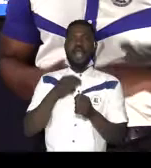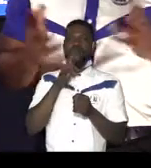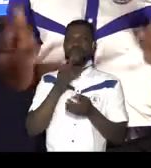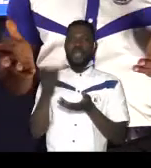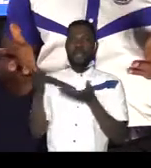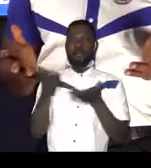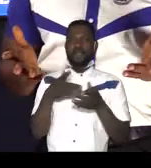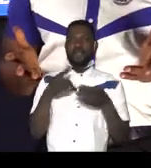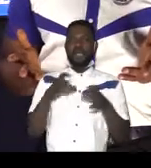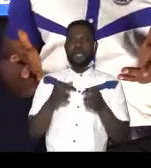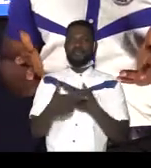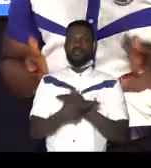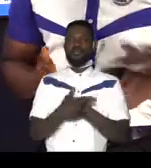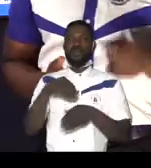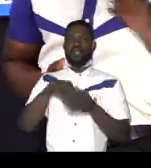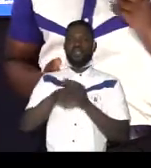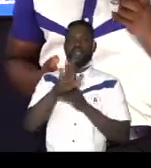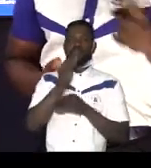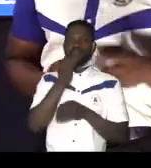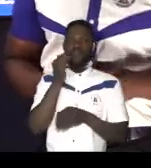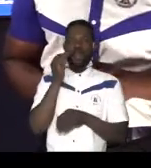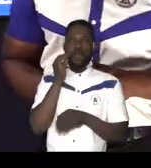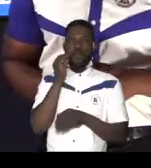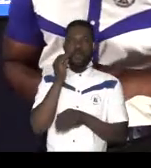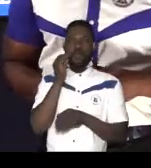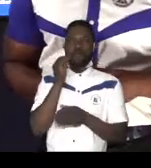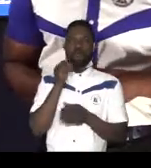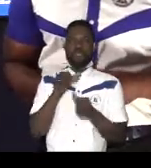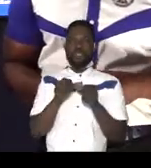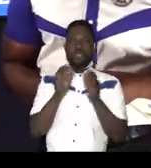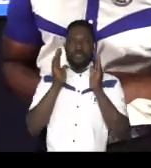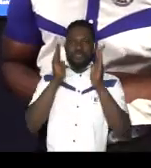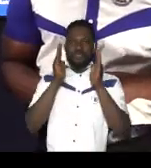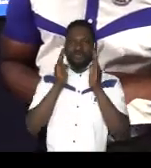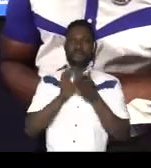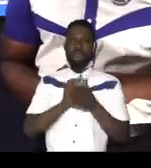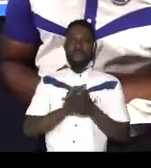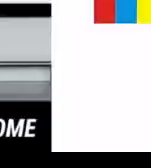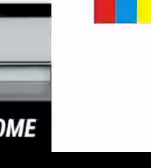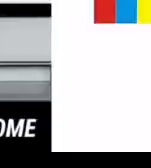Together, We are bringing the classroom into your home. Please stay tuned.